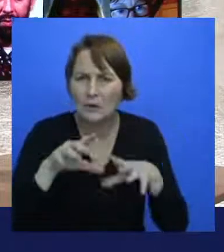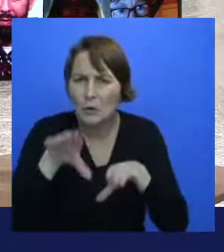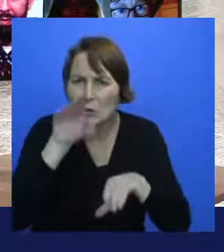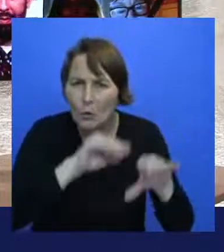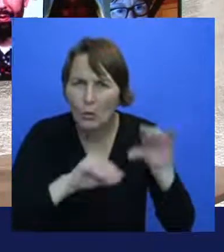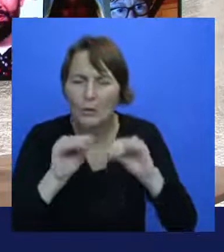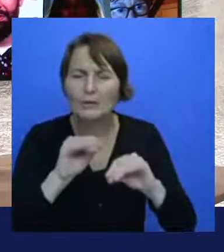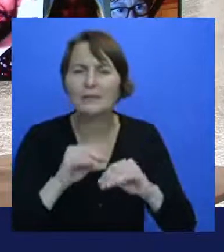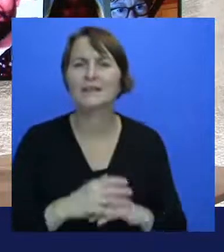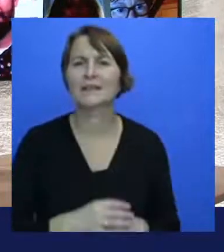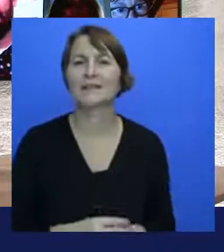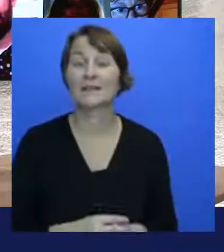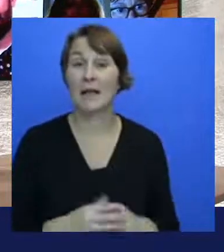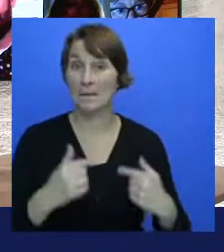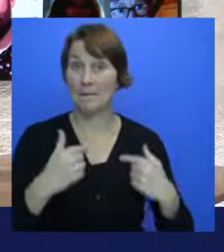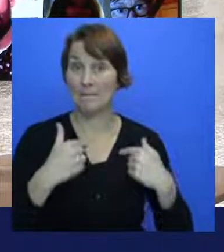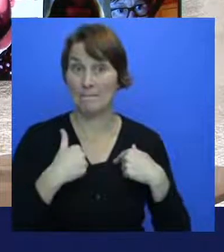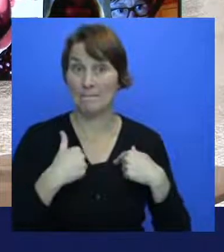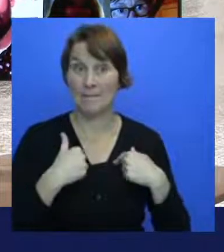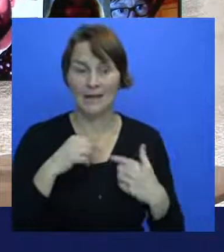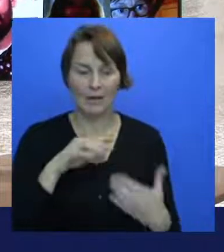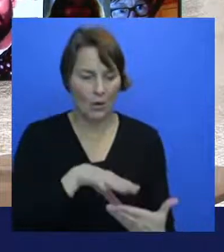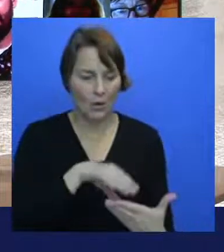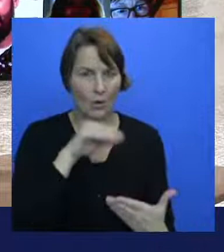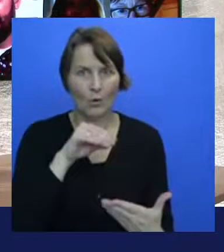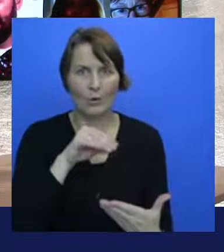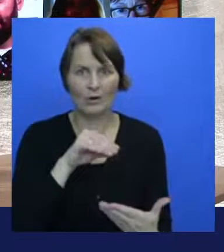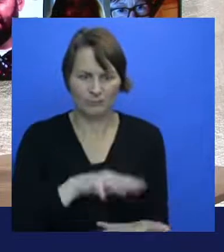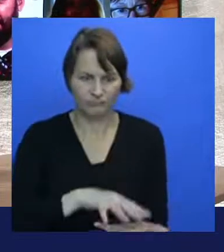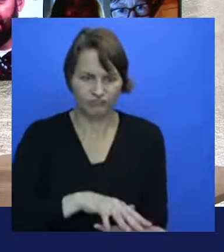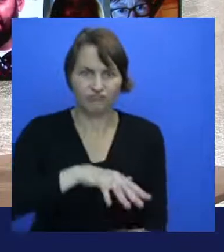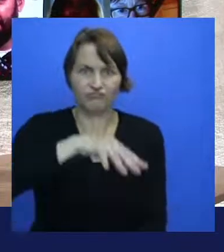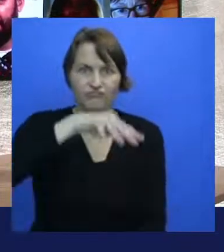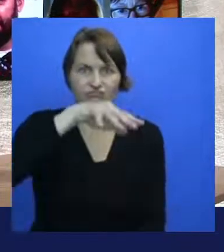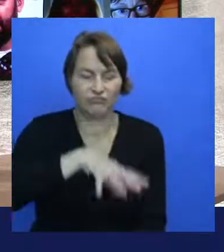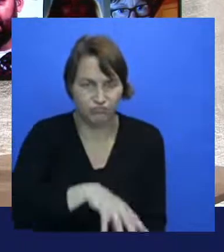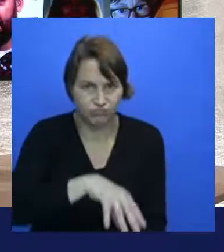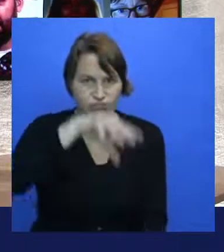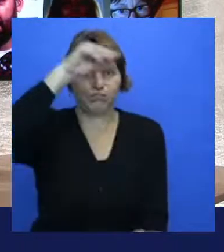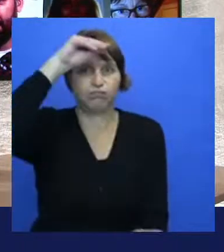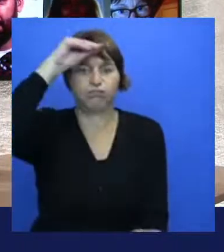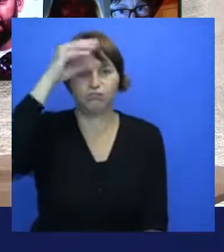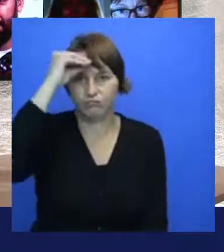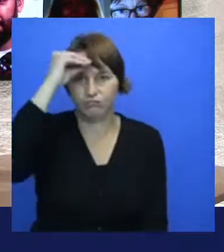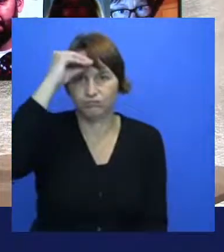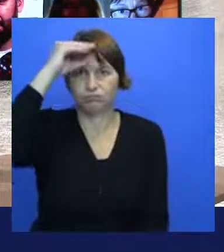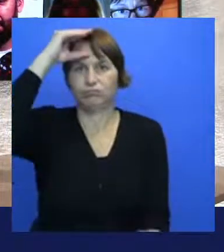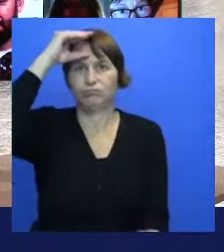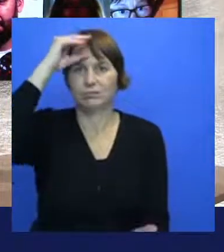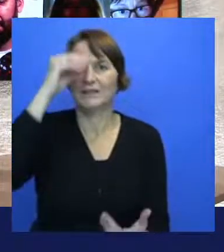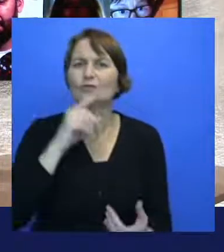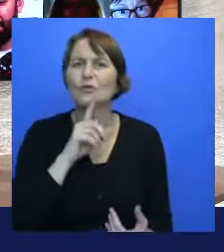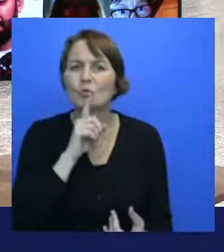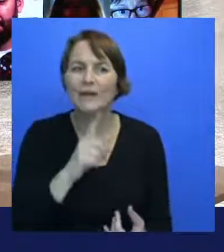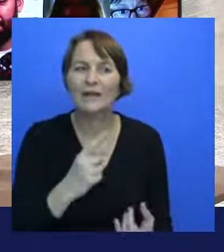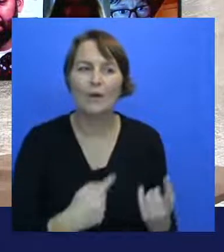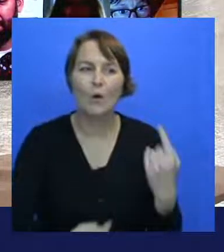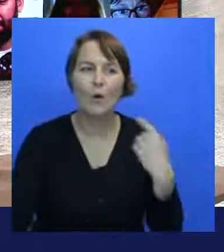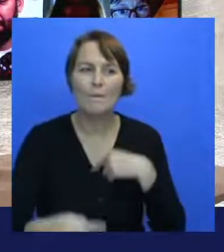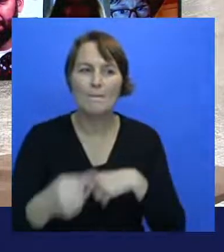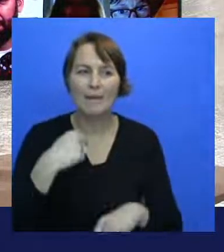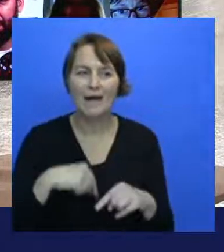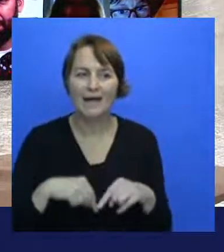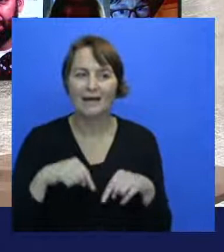I personally learned a lot, and it's actually going back to Miriam's point. We need